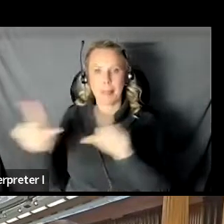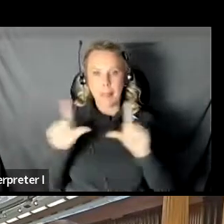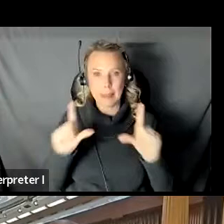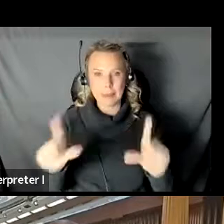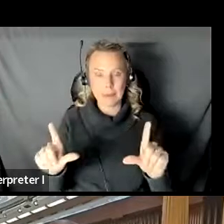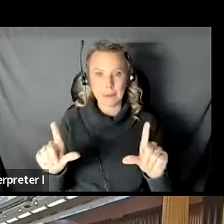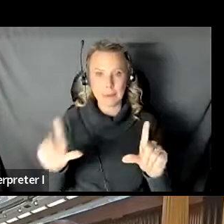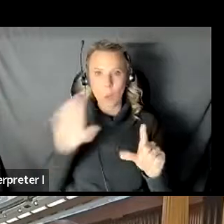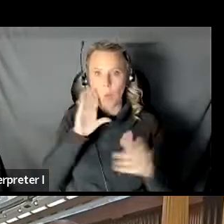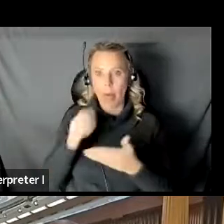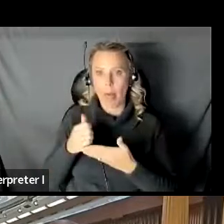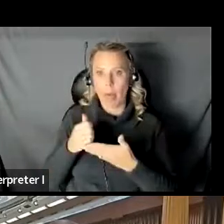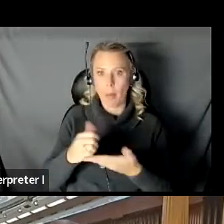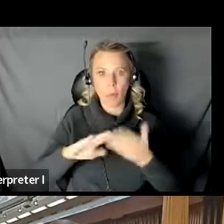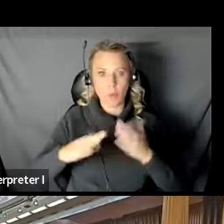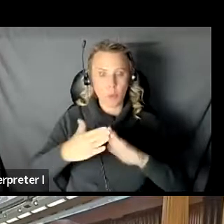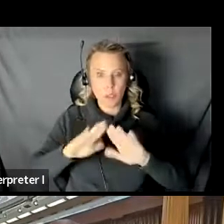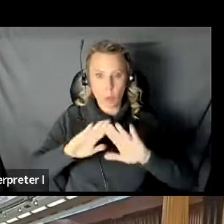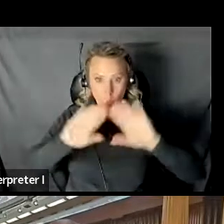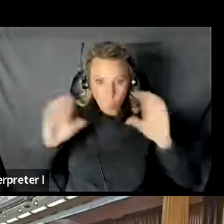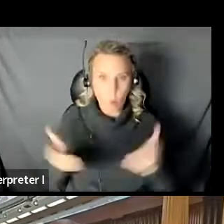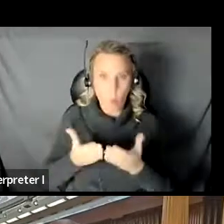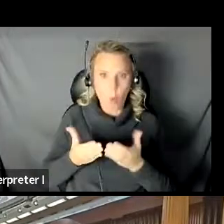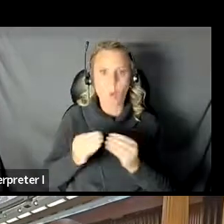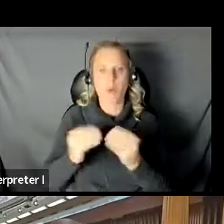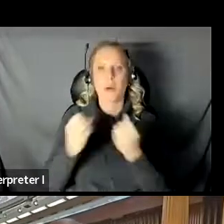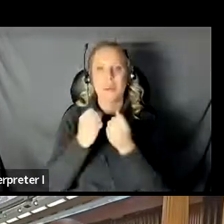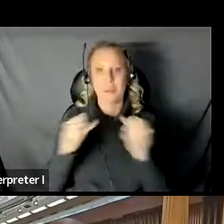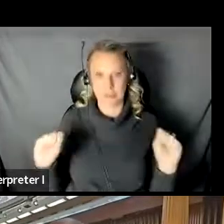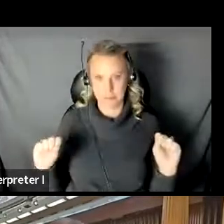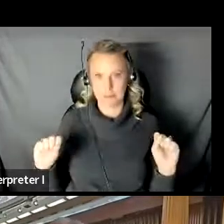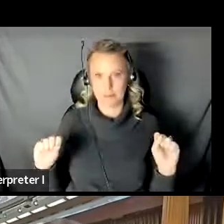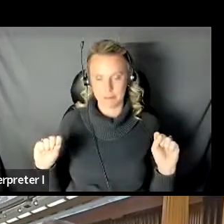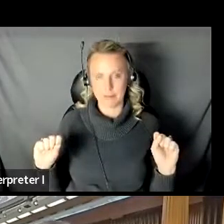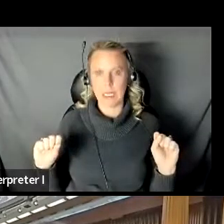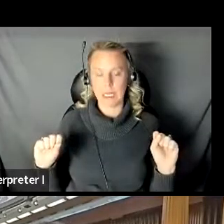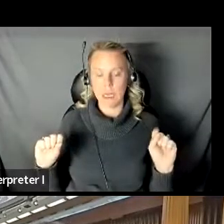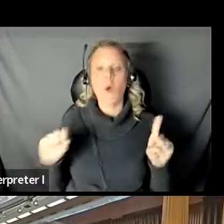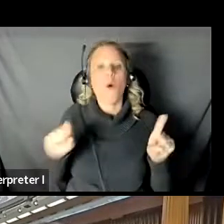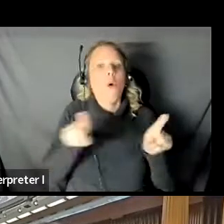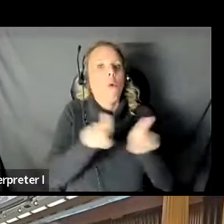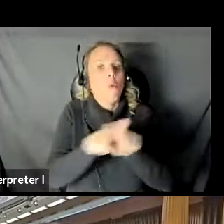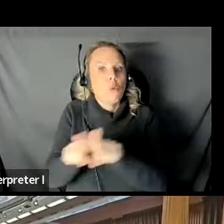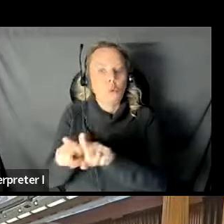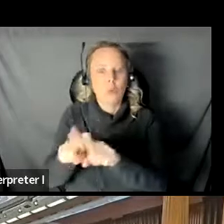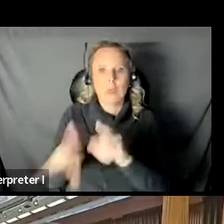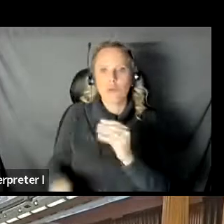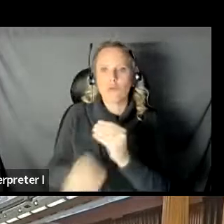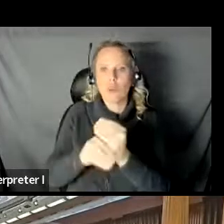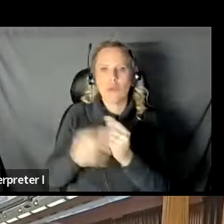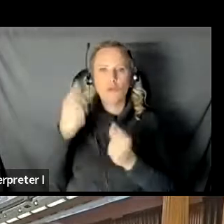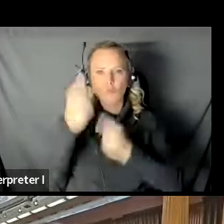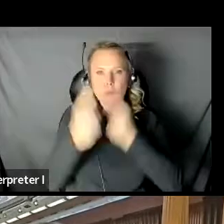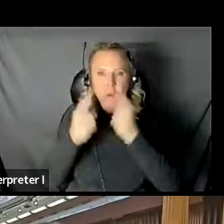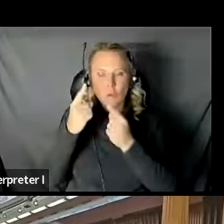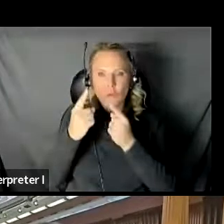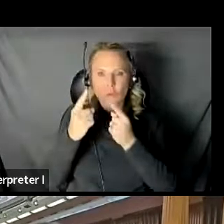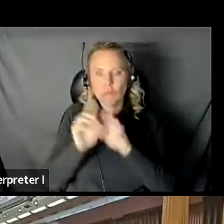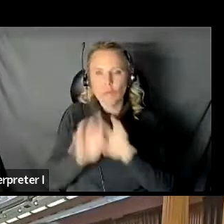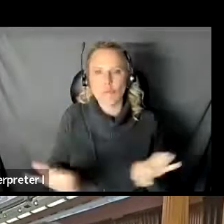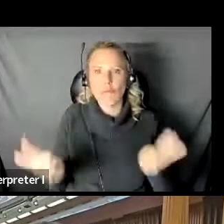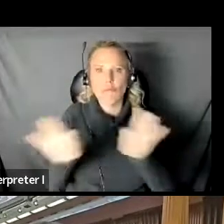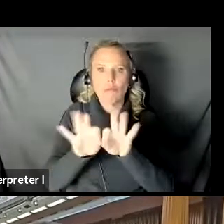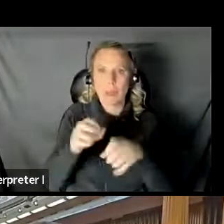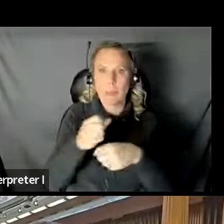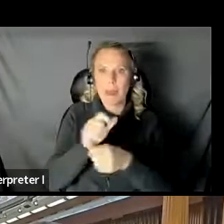will make our communities as a whole more safe. That's in addition to the critical considerations we have about making